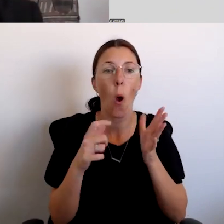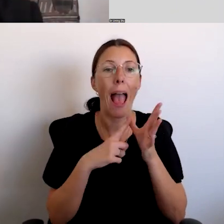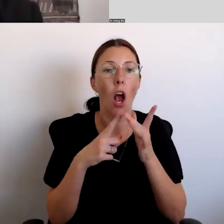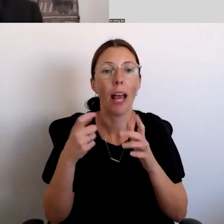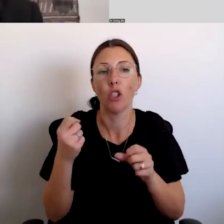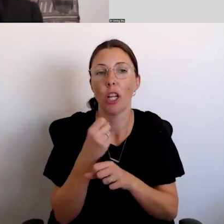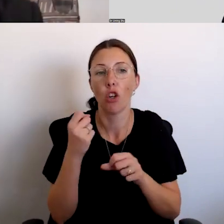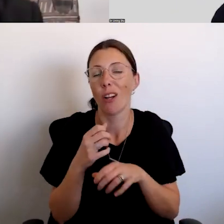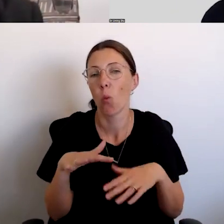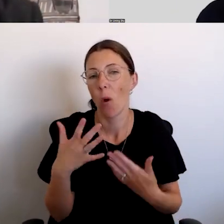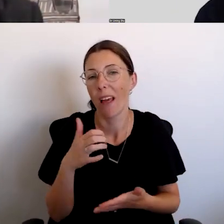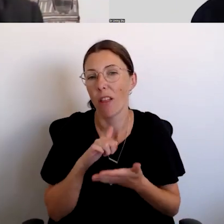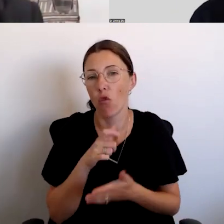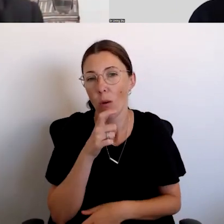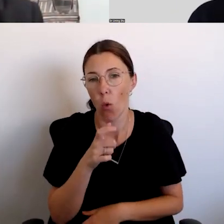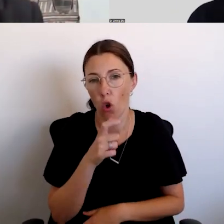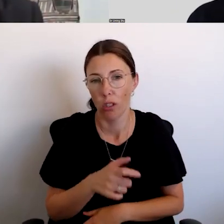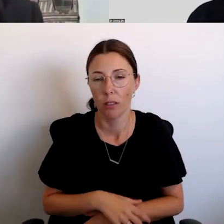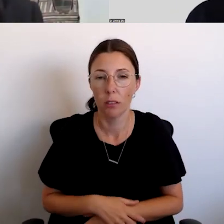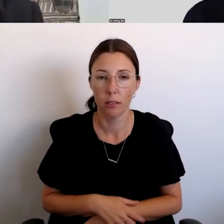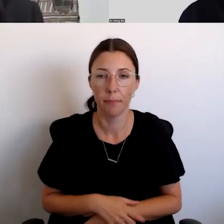can acknowledge AI's role or no AI